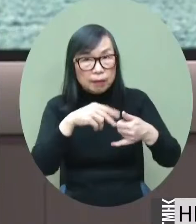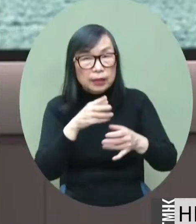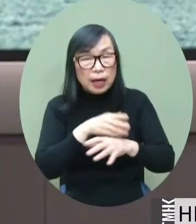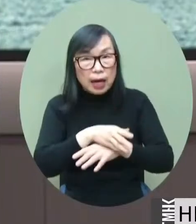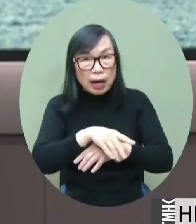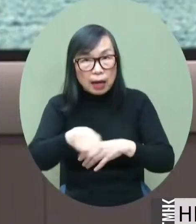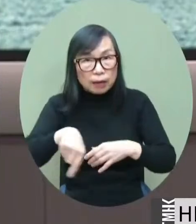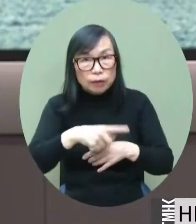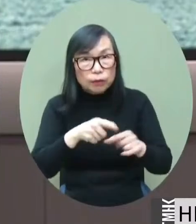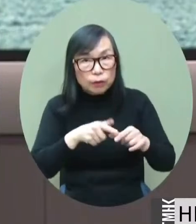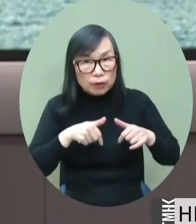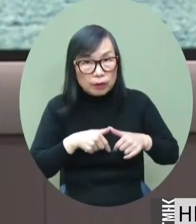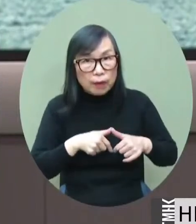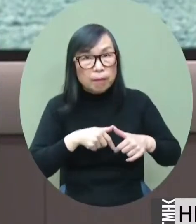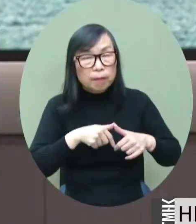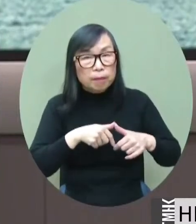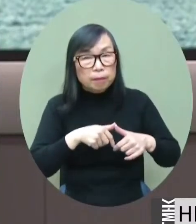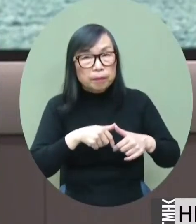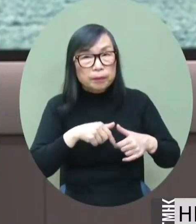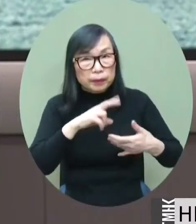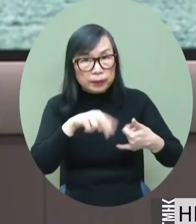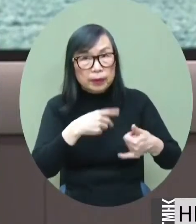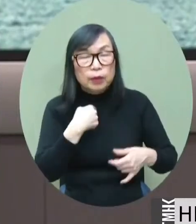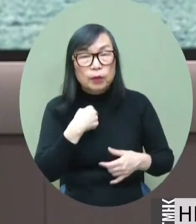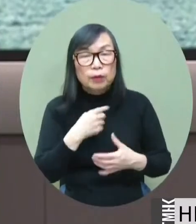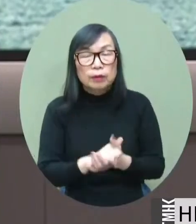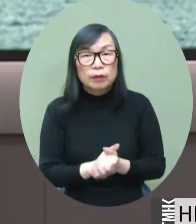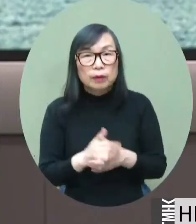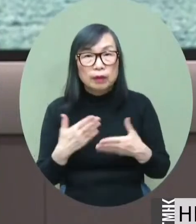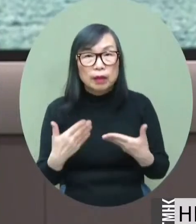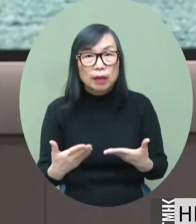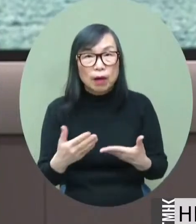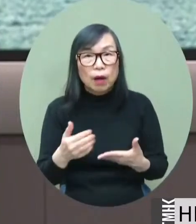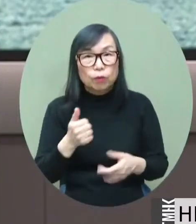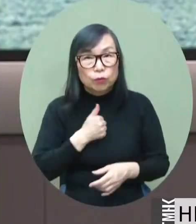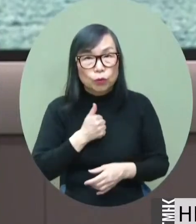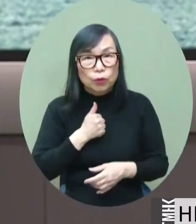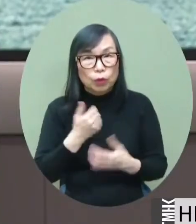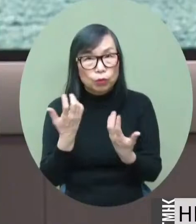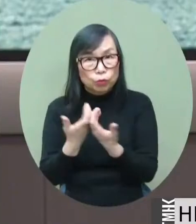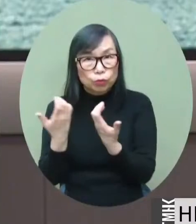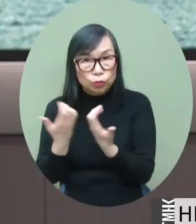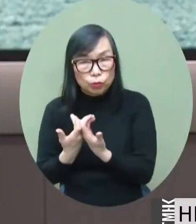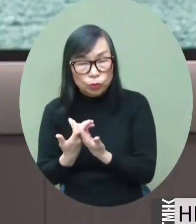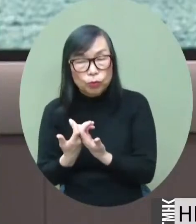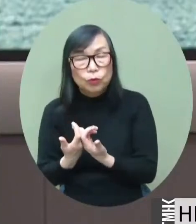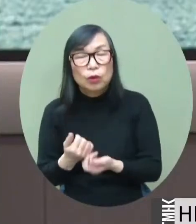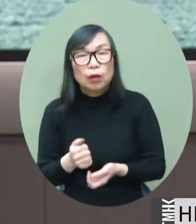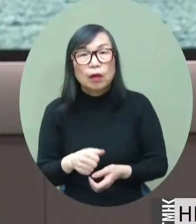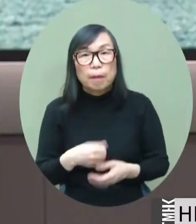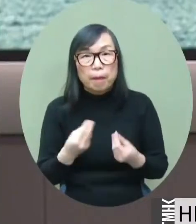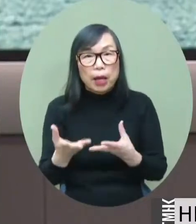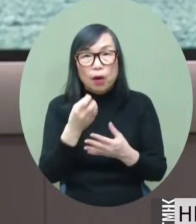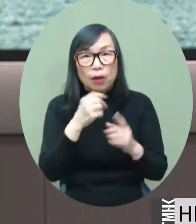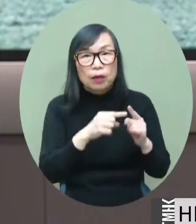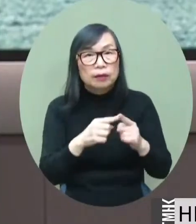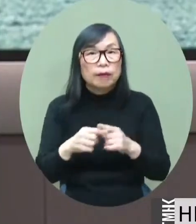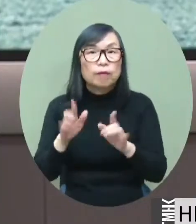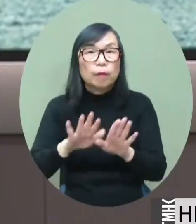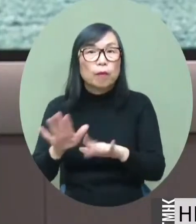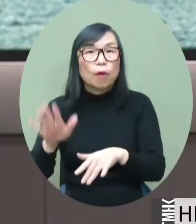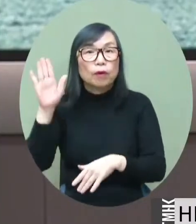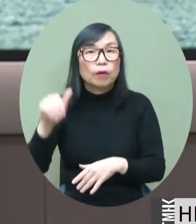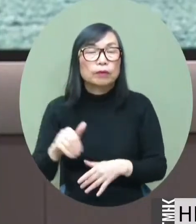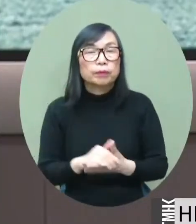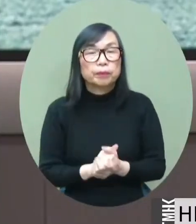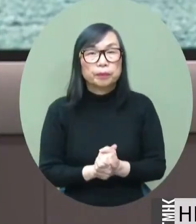conducted. Now, for those who are on compulsory testing notice, they have to take the test at the community testing center. We do